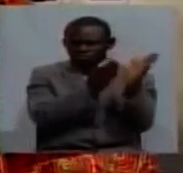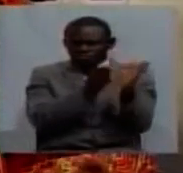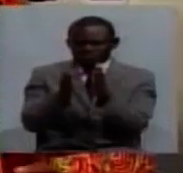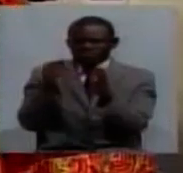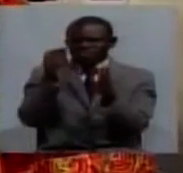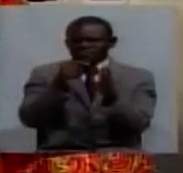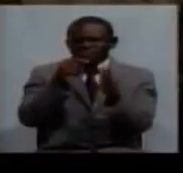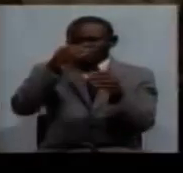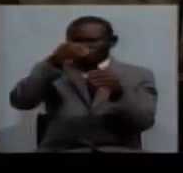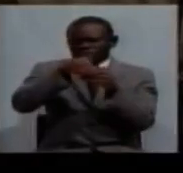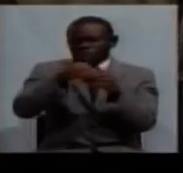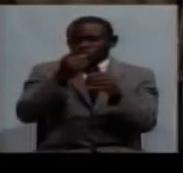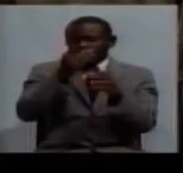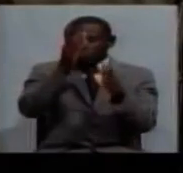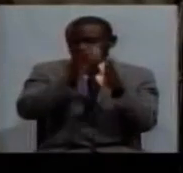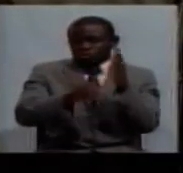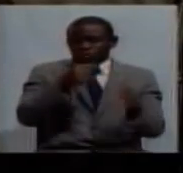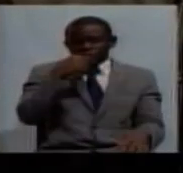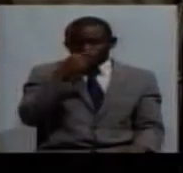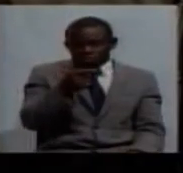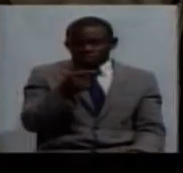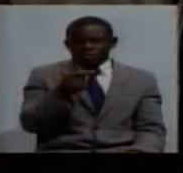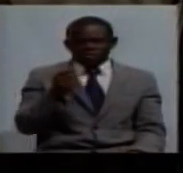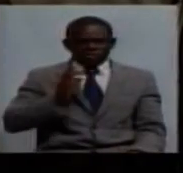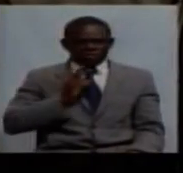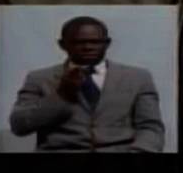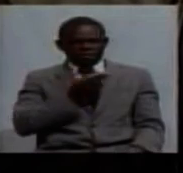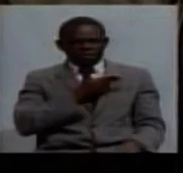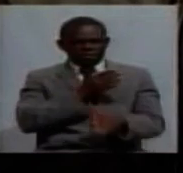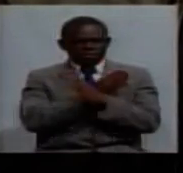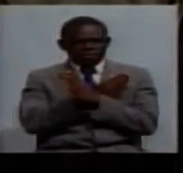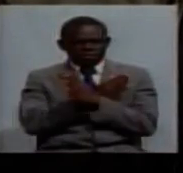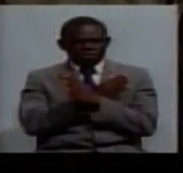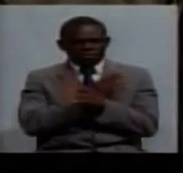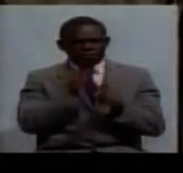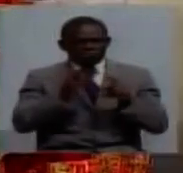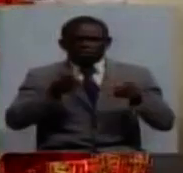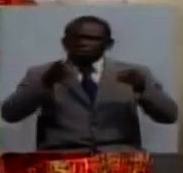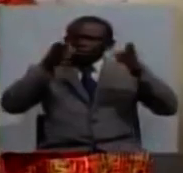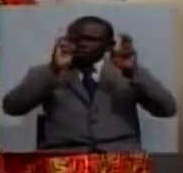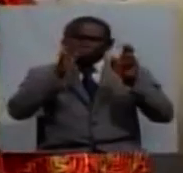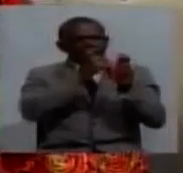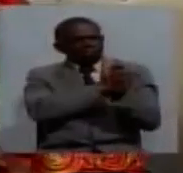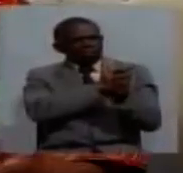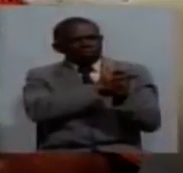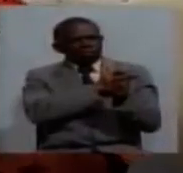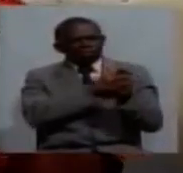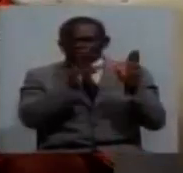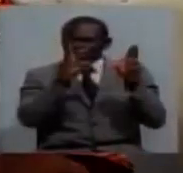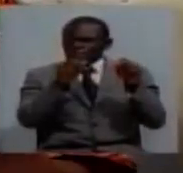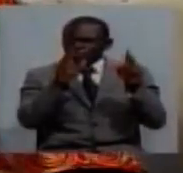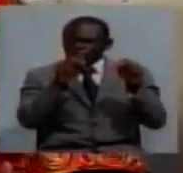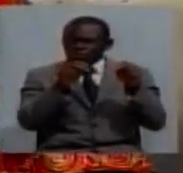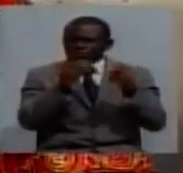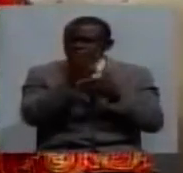some people were saying, no, we can't call ourselves lazy. It's very negative because there are some hardworking people there. And then we say, but